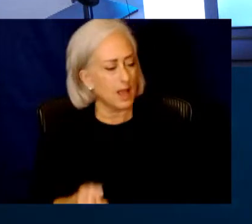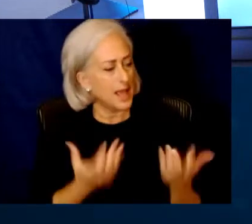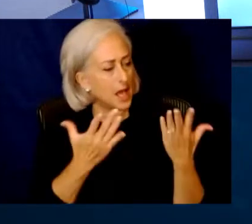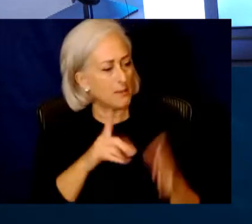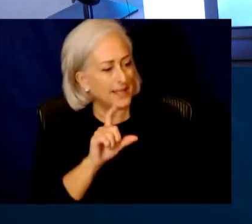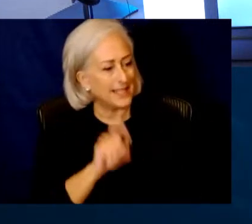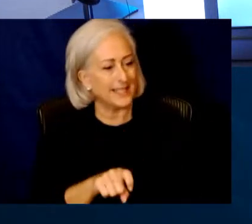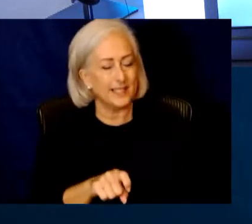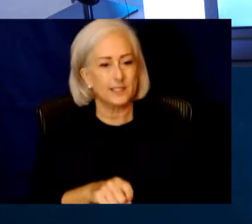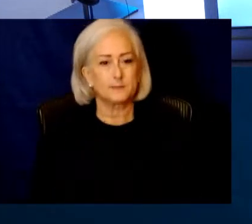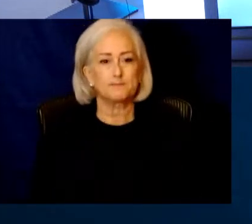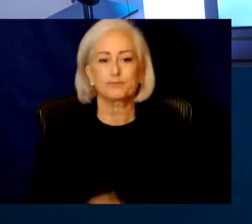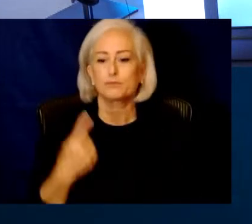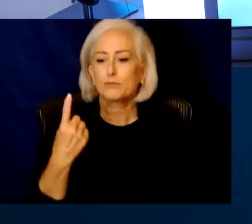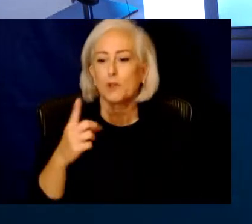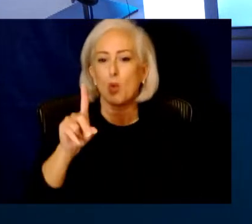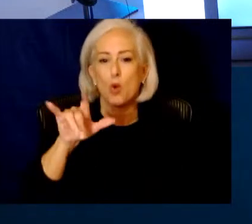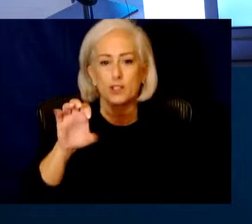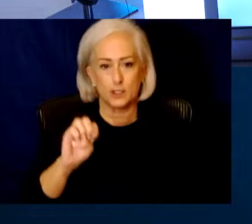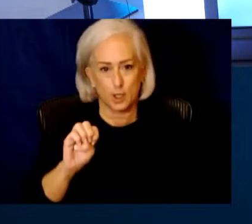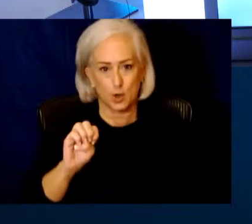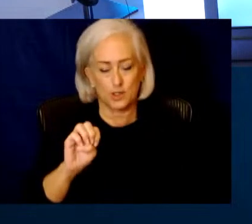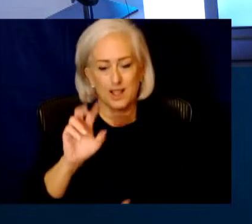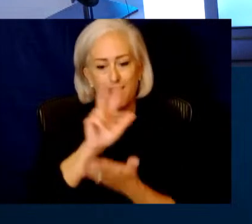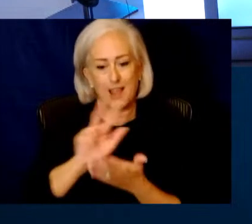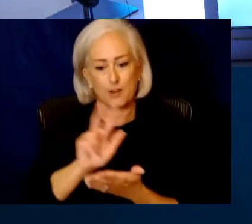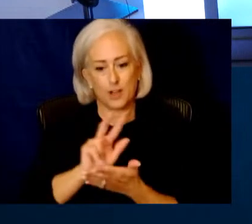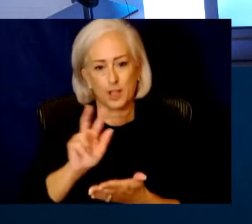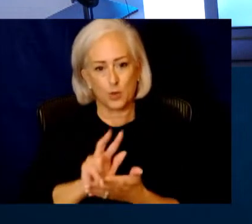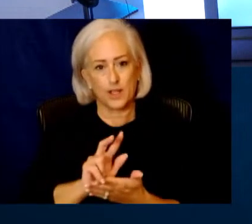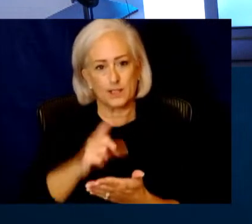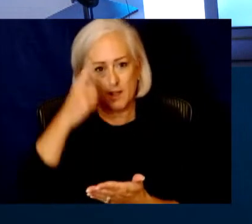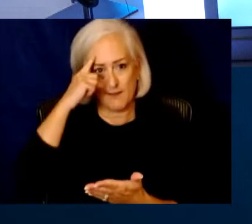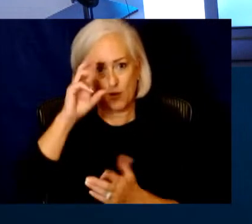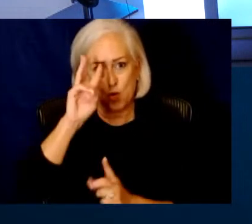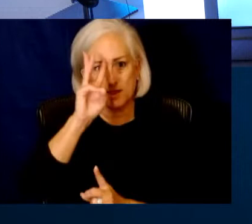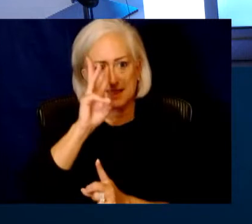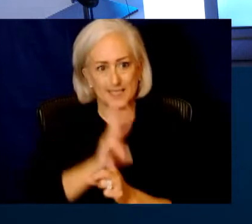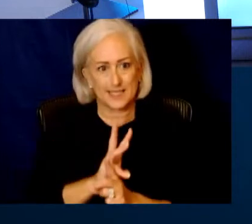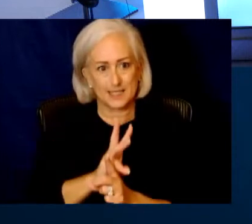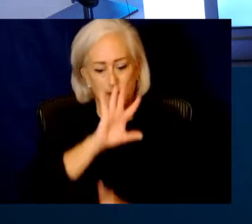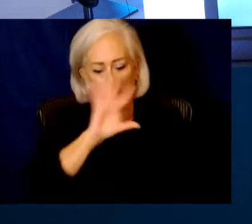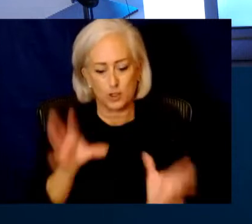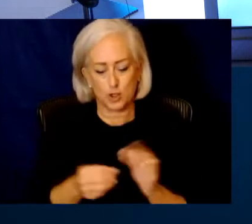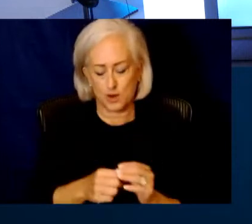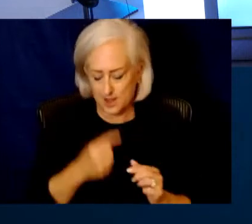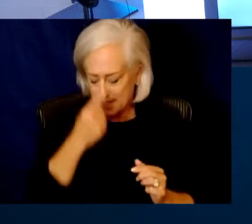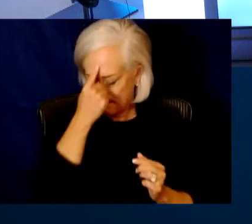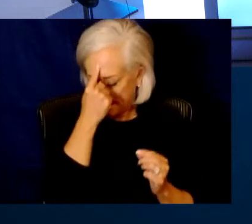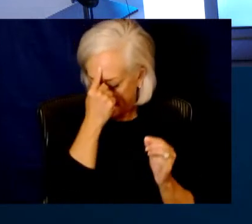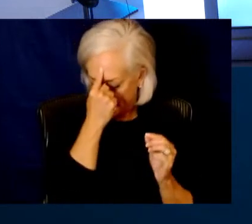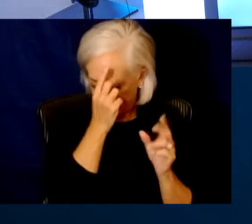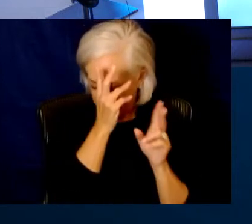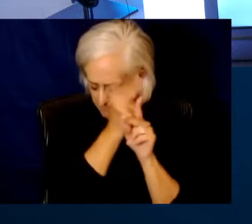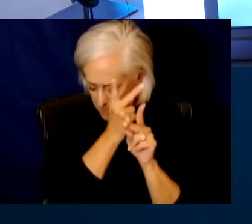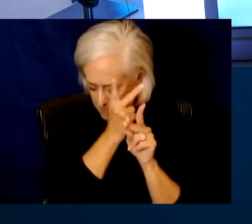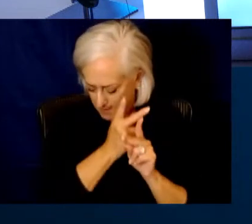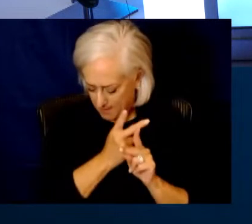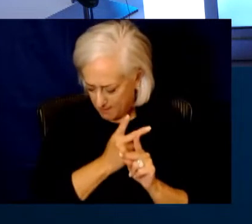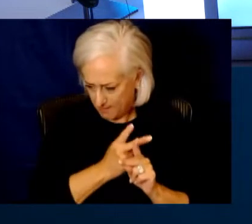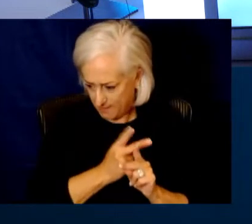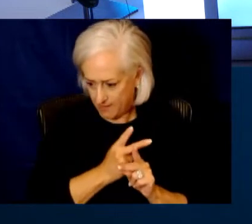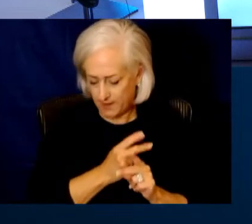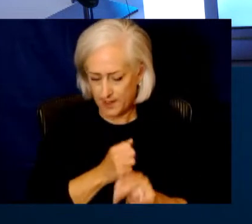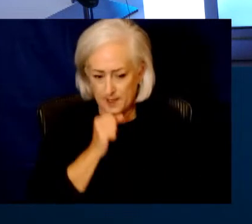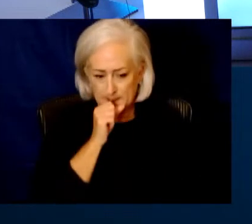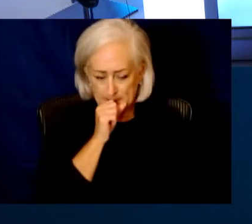Every every 3 weeks for 6 months. weeks. 6 months, sorry, yeah. Okay, I'm going to try and do some math in my head really fast here, because that's like